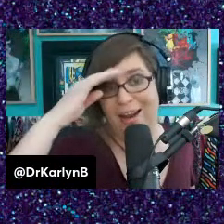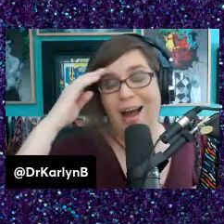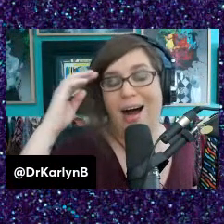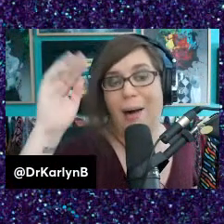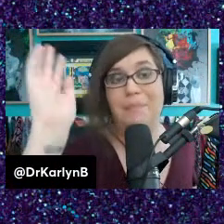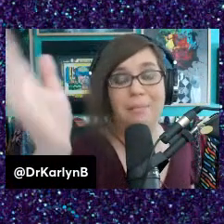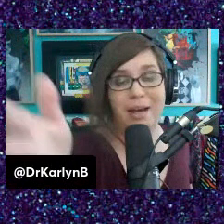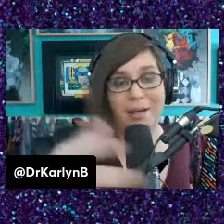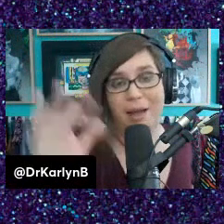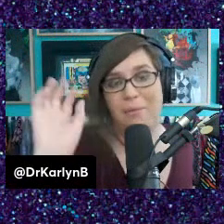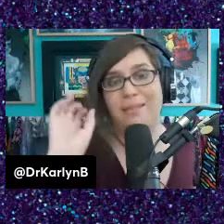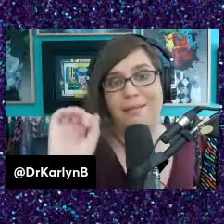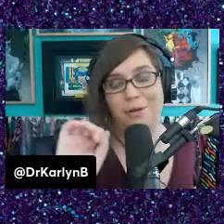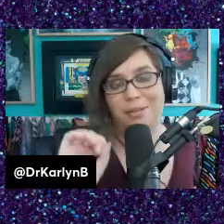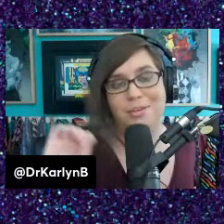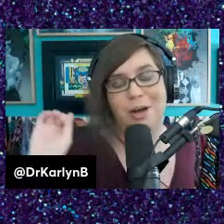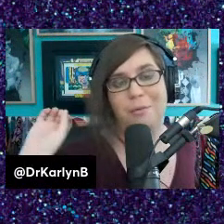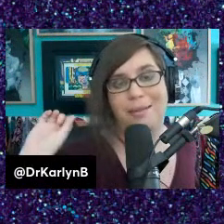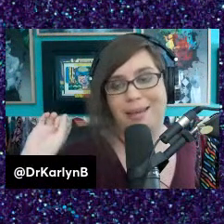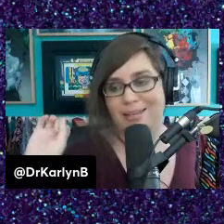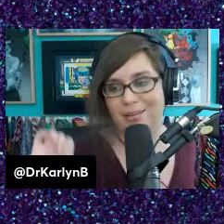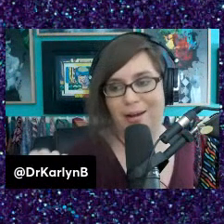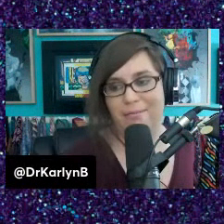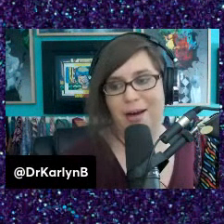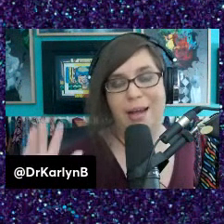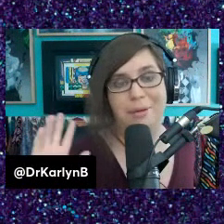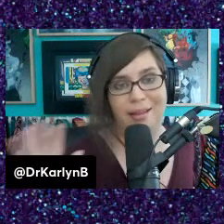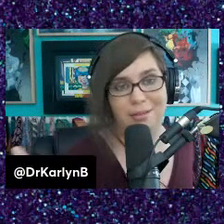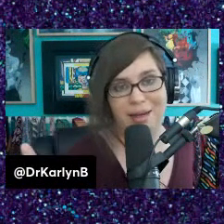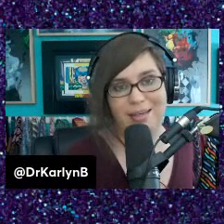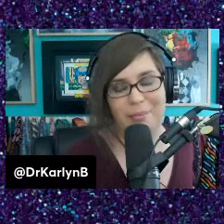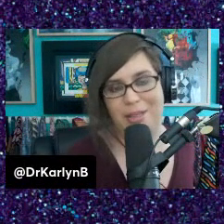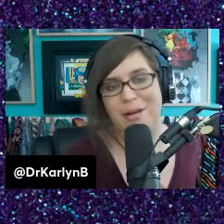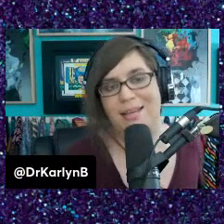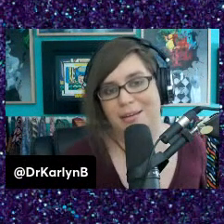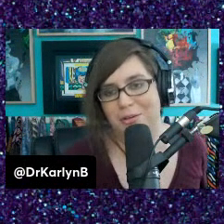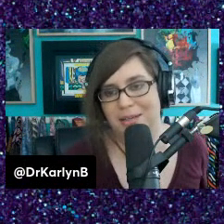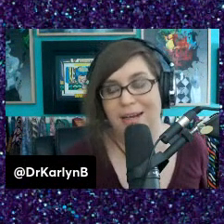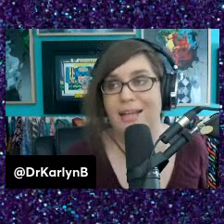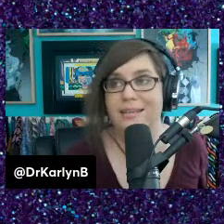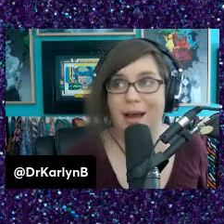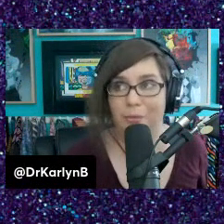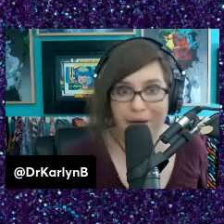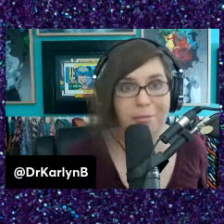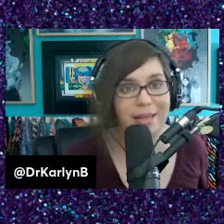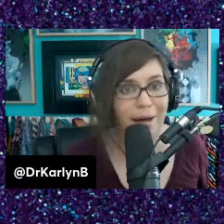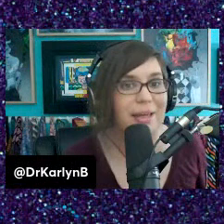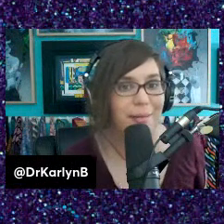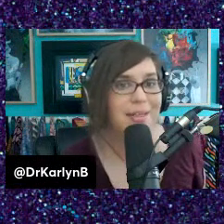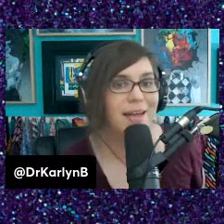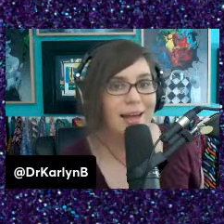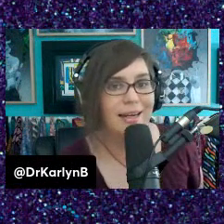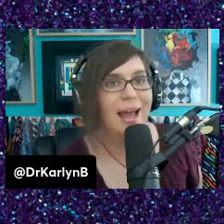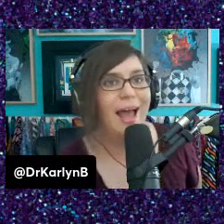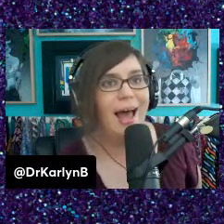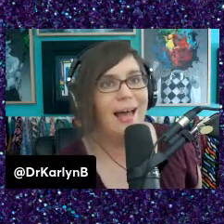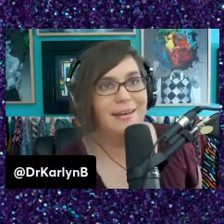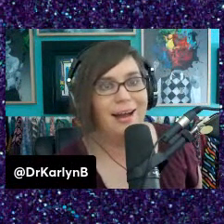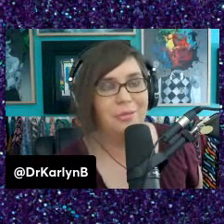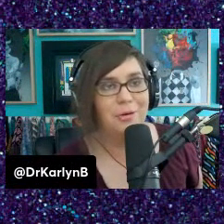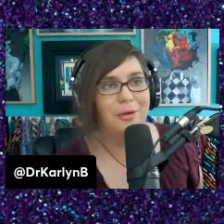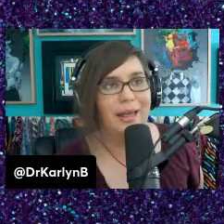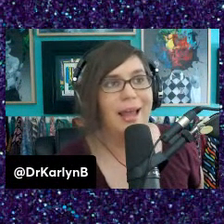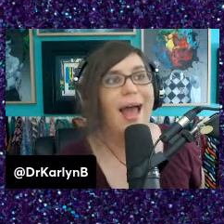together. But anyway, we love doing the show. We think it's a lot of fun and we love spending time with you guys on Tuesday nights. And that will be coming up tonight